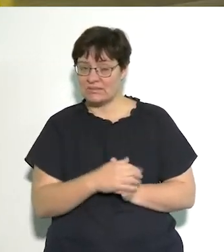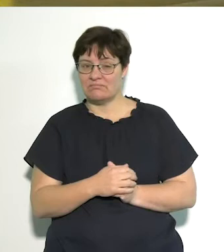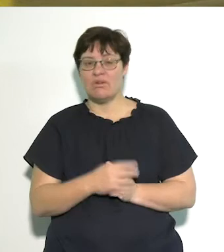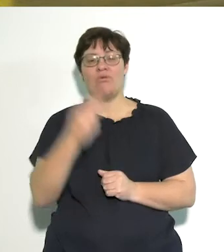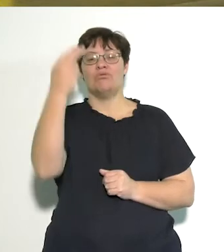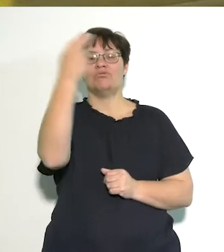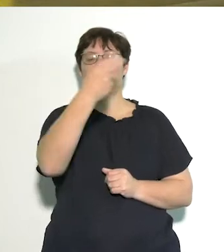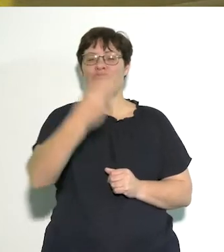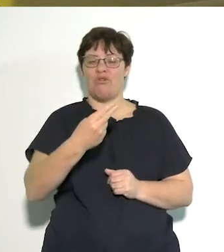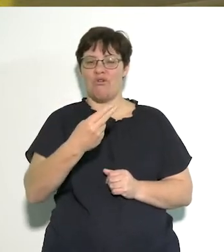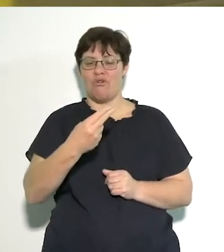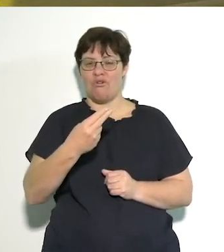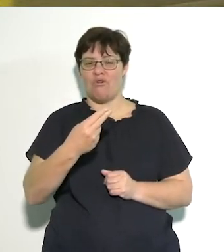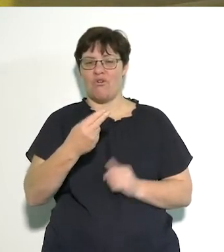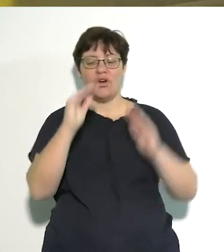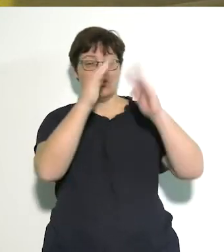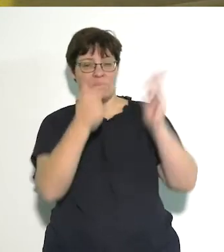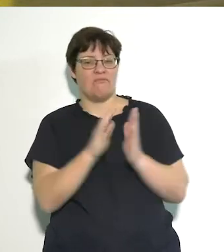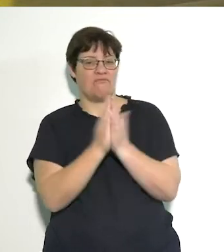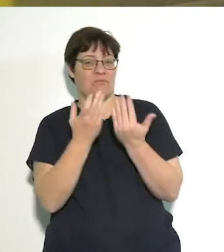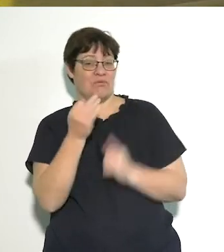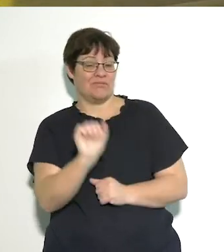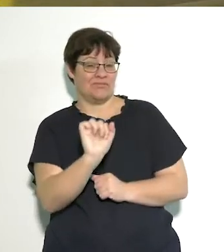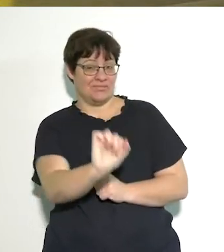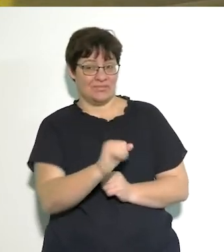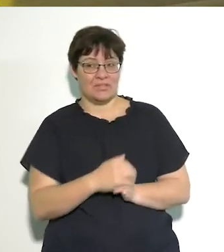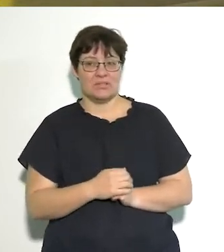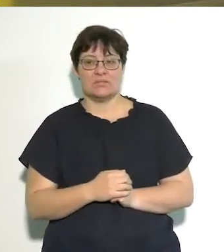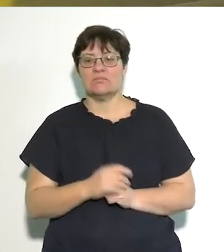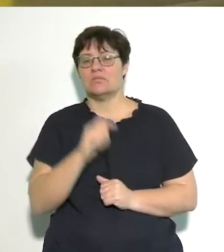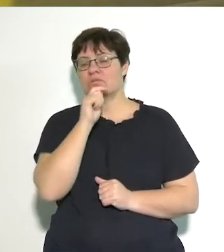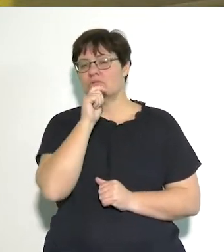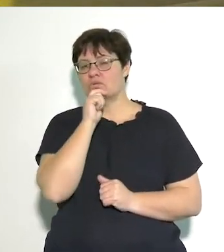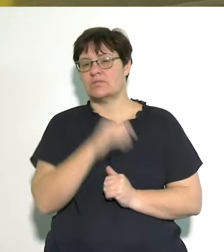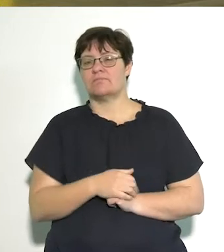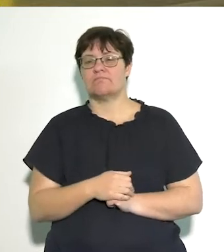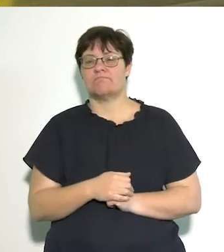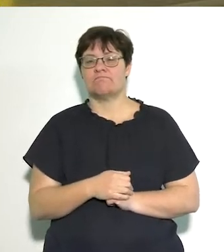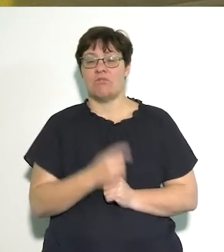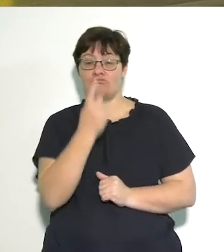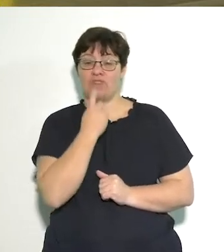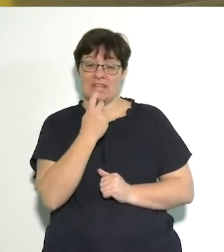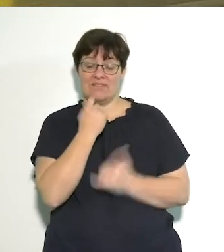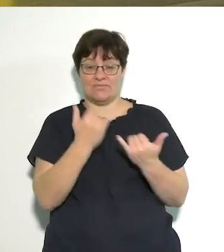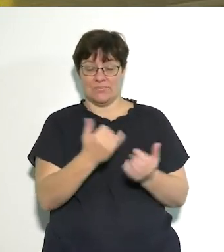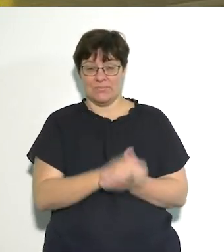is draw some shapes for our book. Let's use a red piece for now.